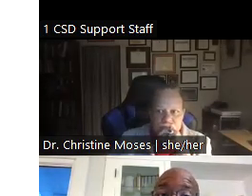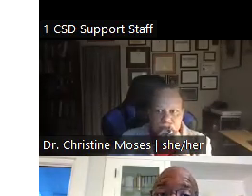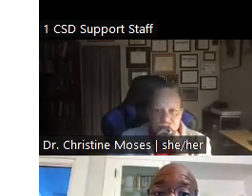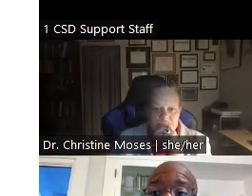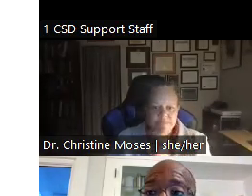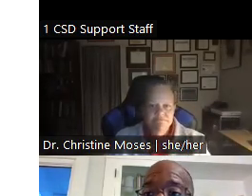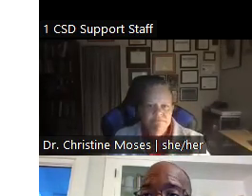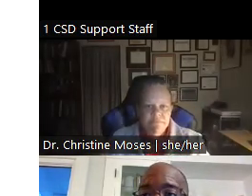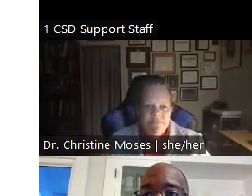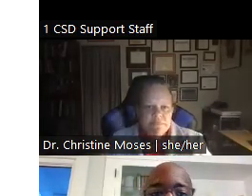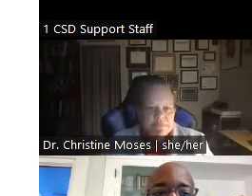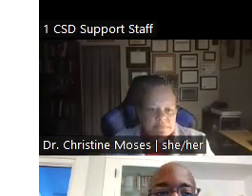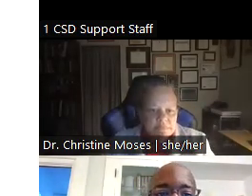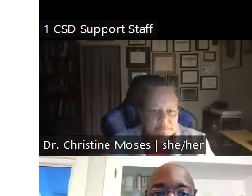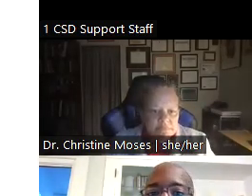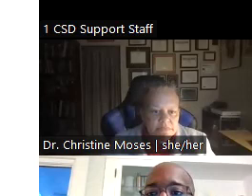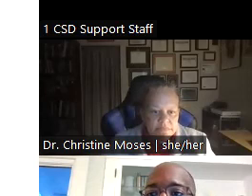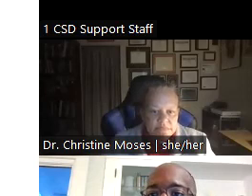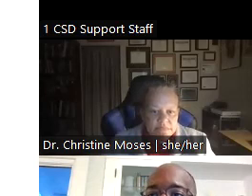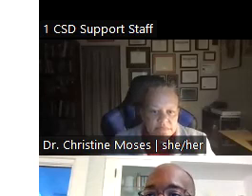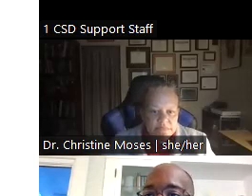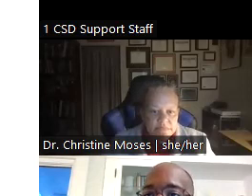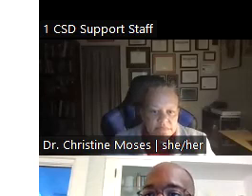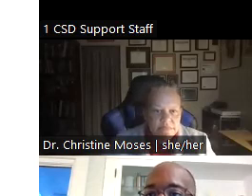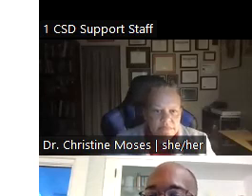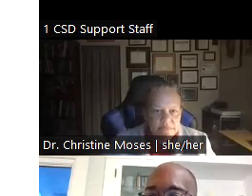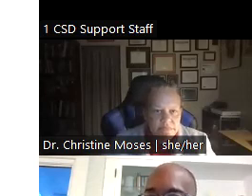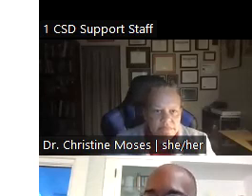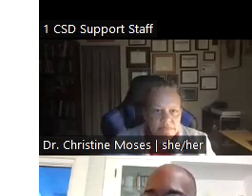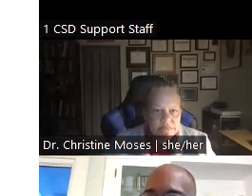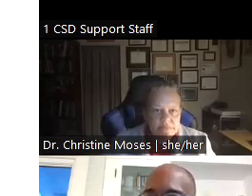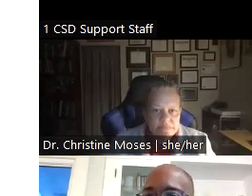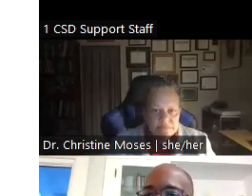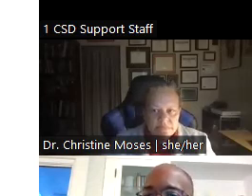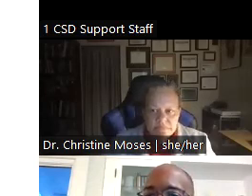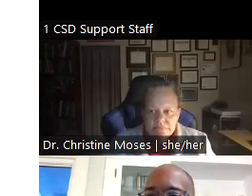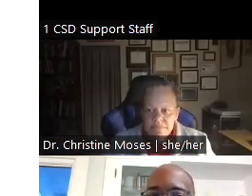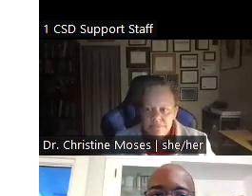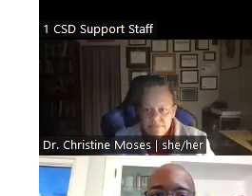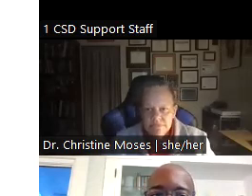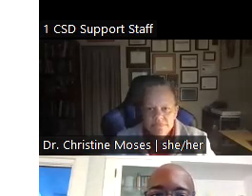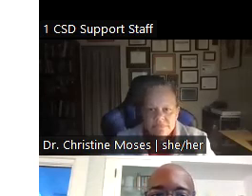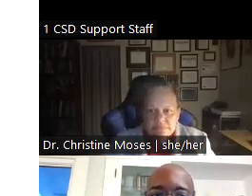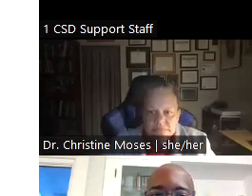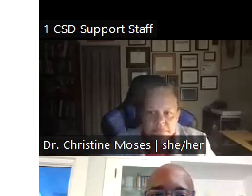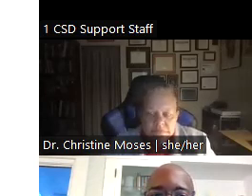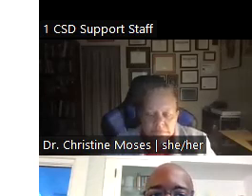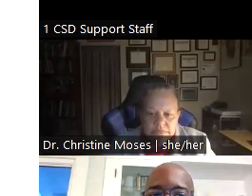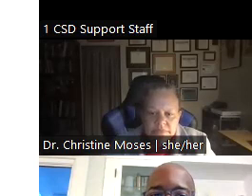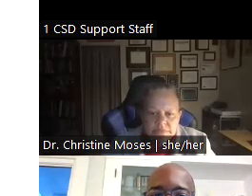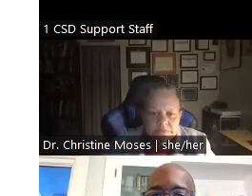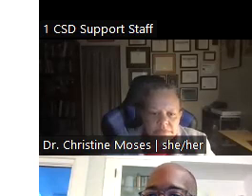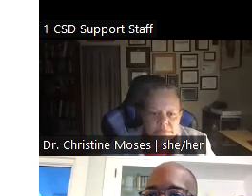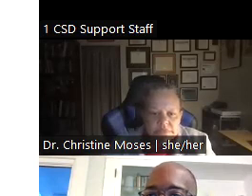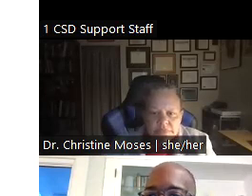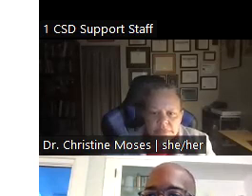Thank you staff for putting the document up. I think just structure wise, it's great that size of